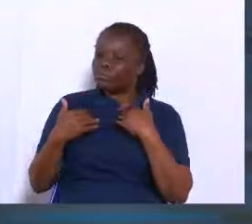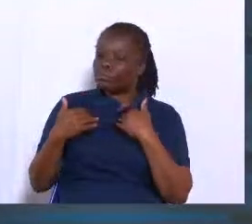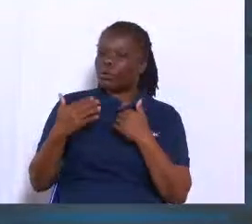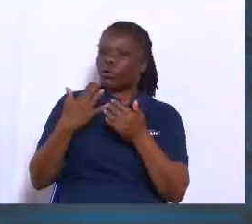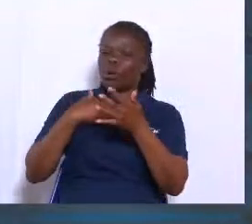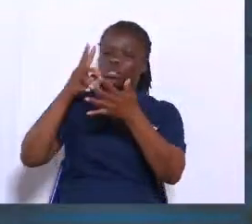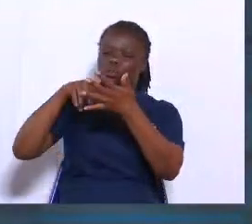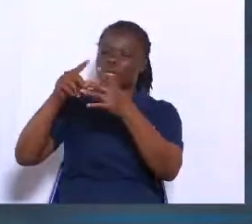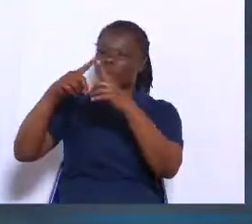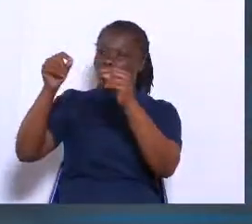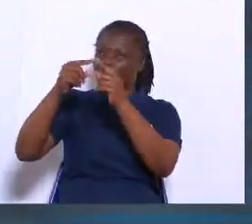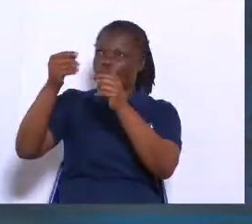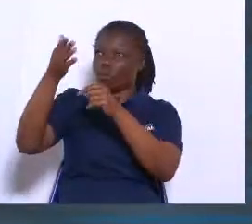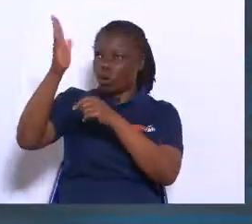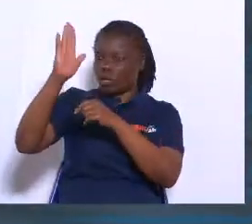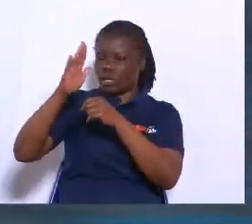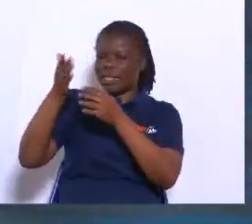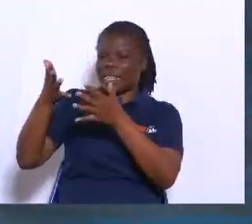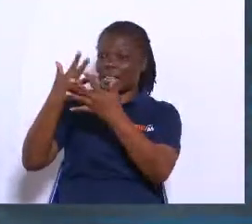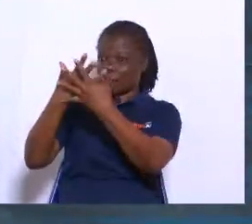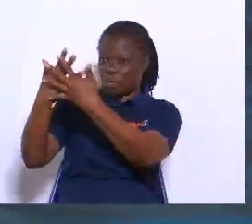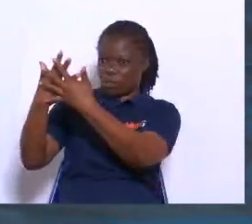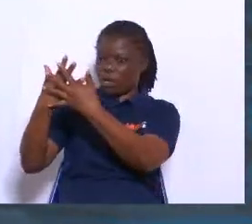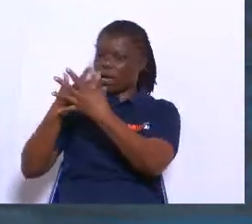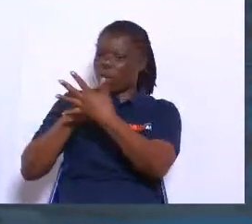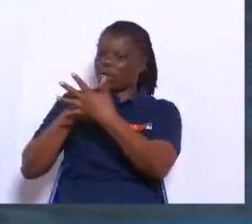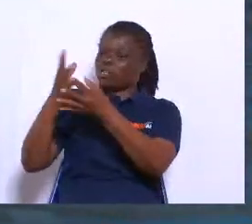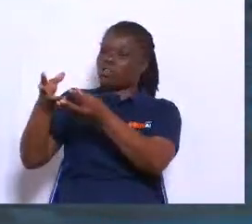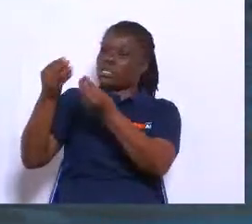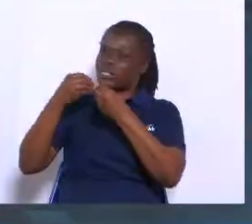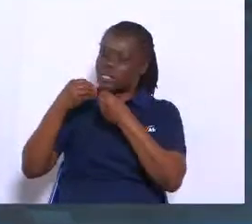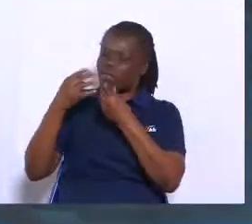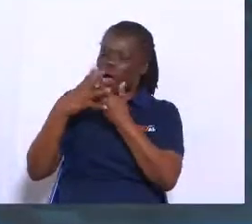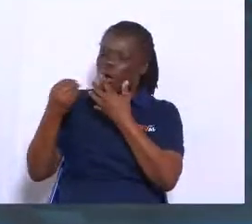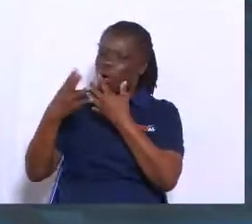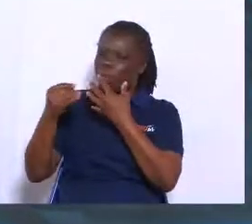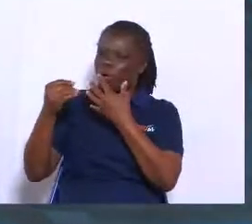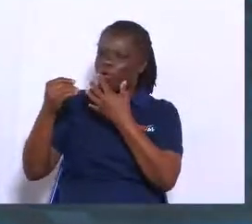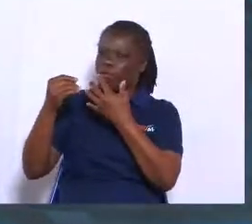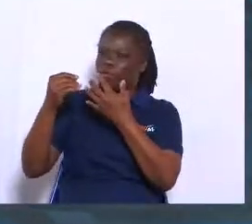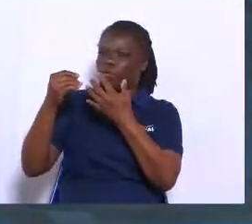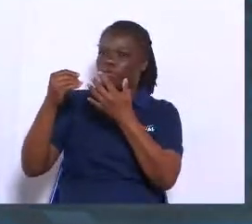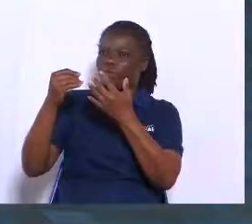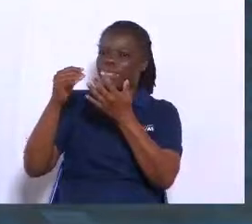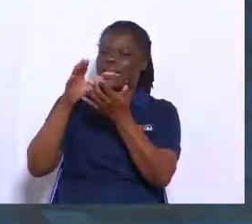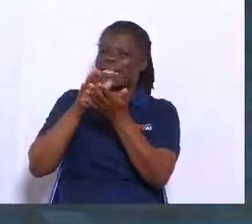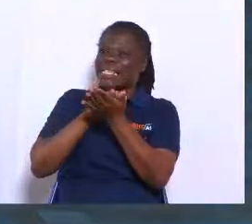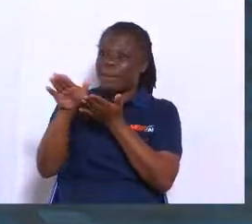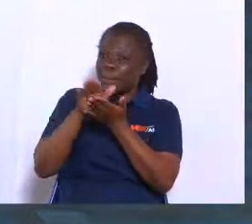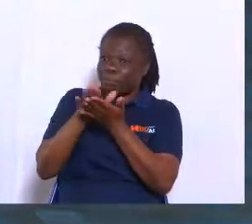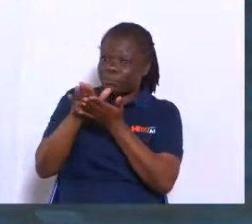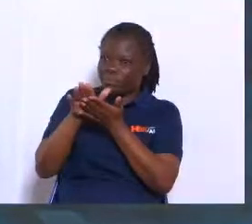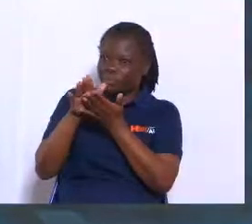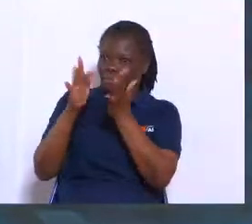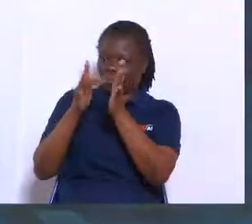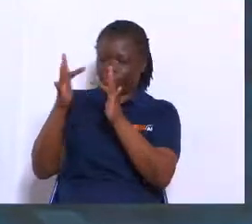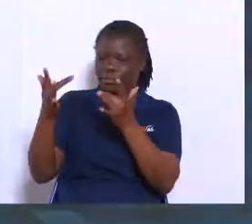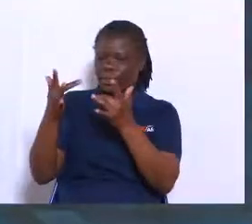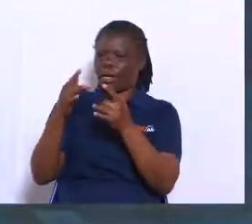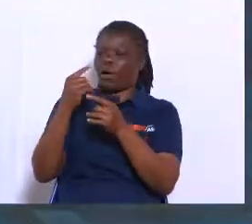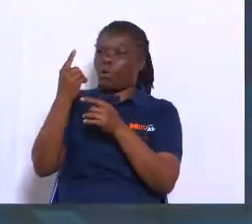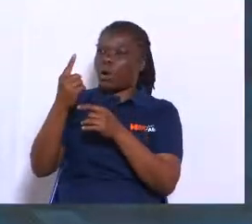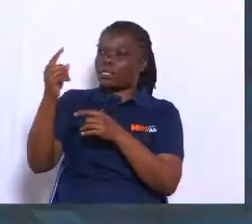for the Word of God. I longed to receive a copy of Scripture. Once a month, he could